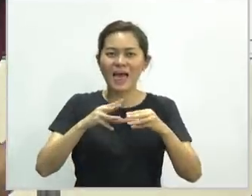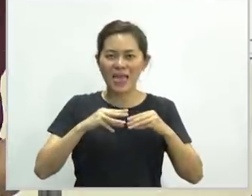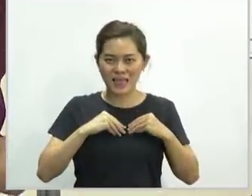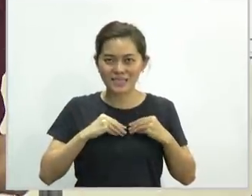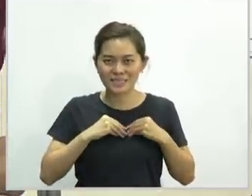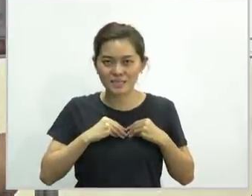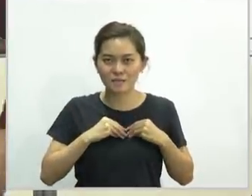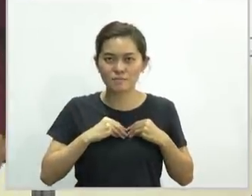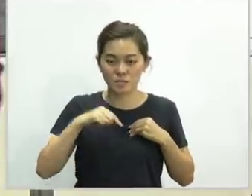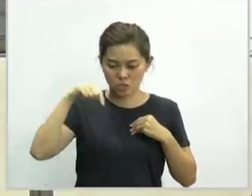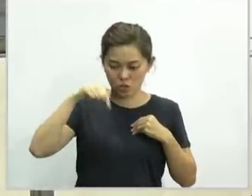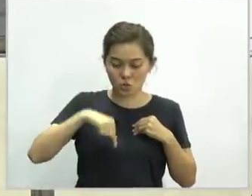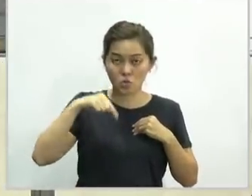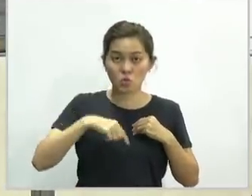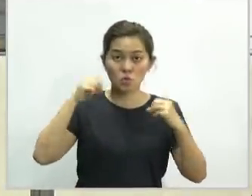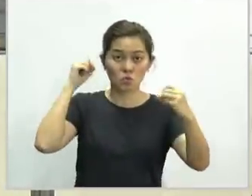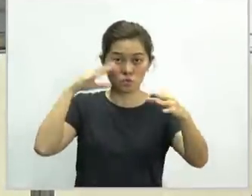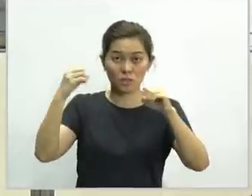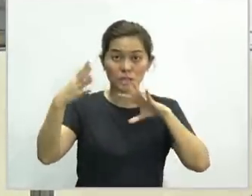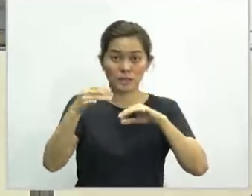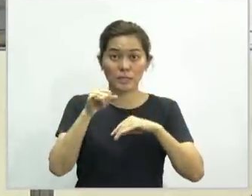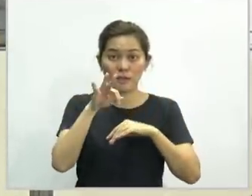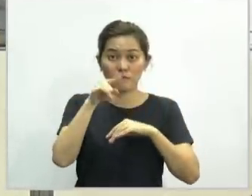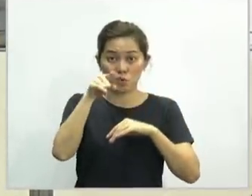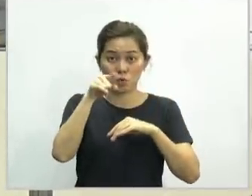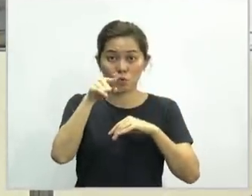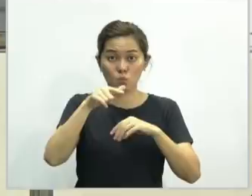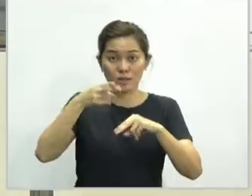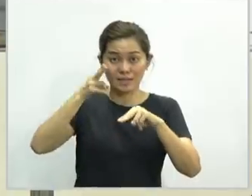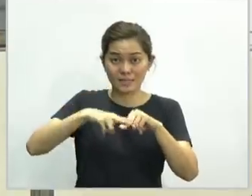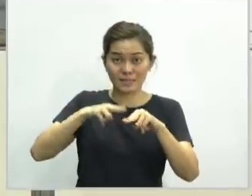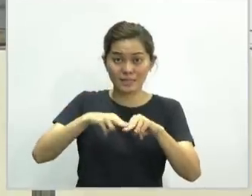stadium, if you're in the lower levels,